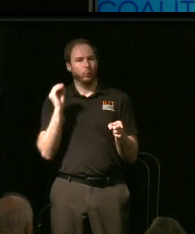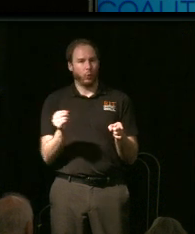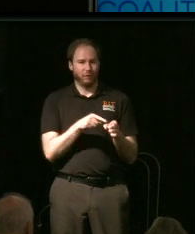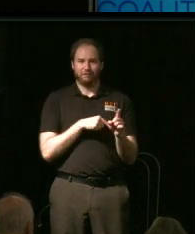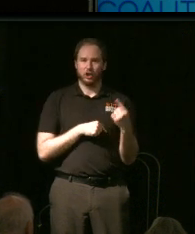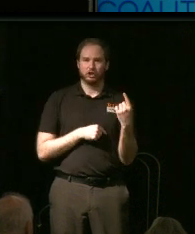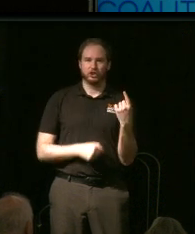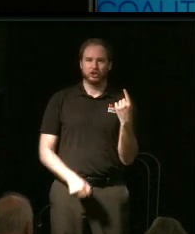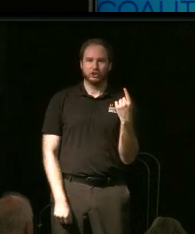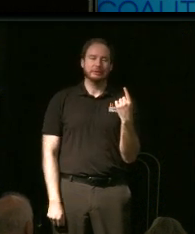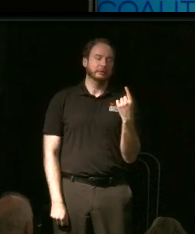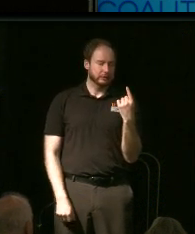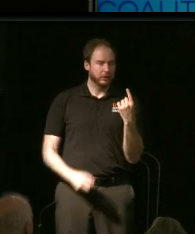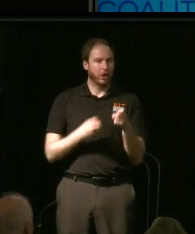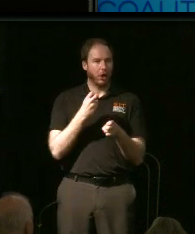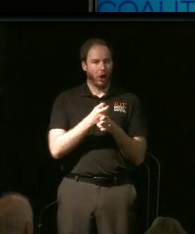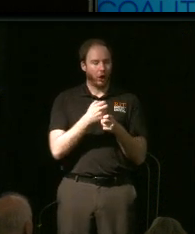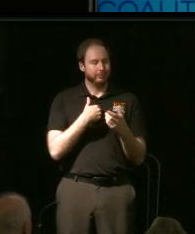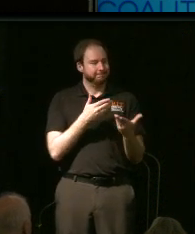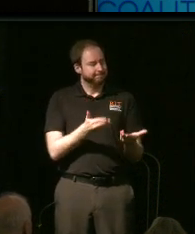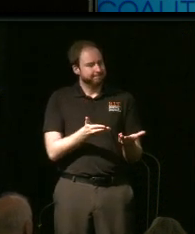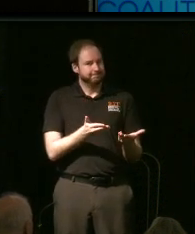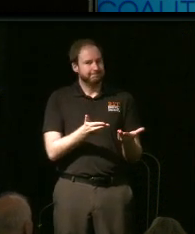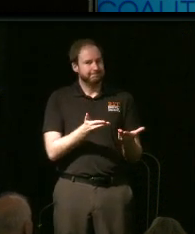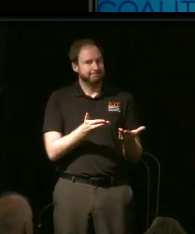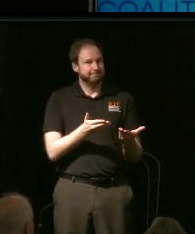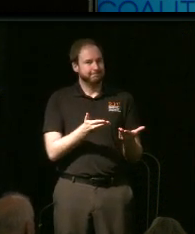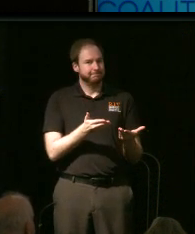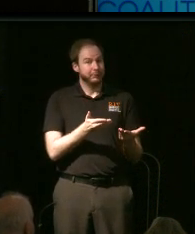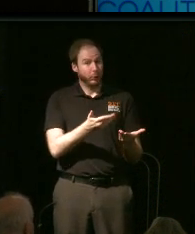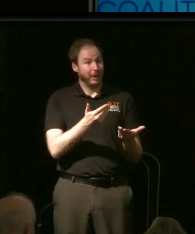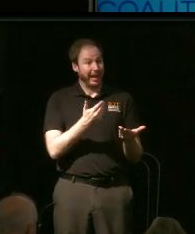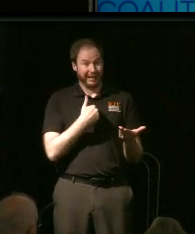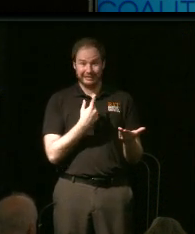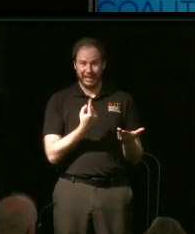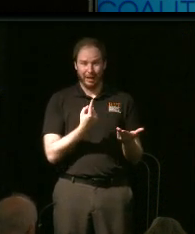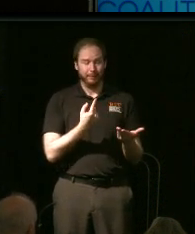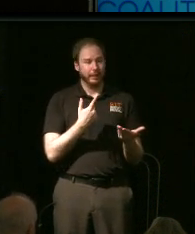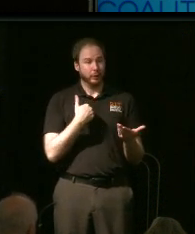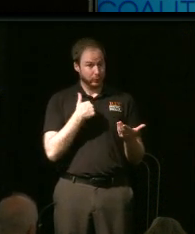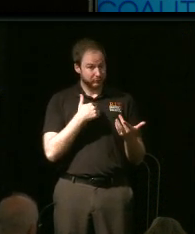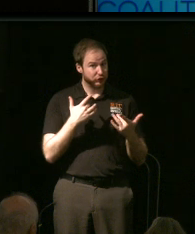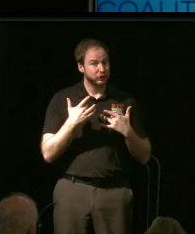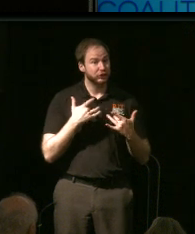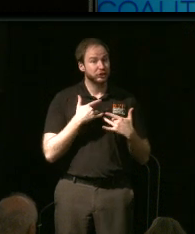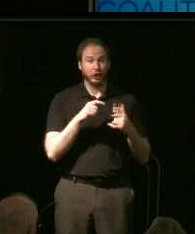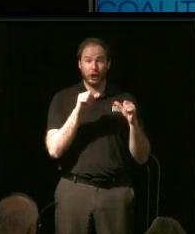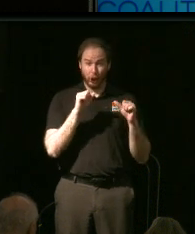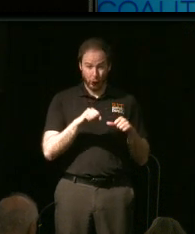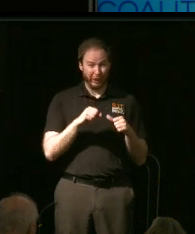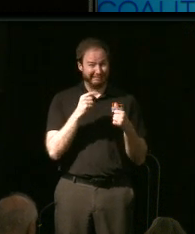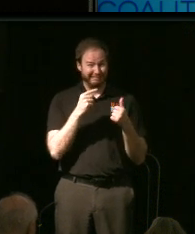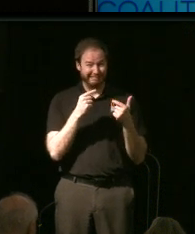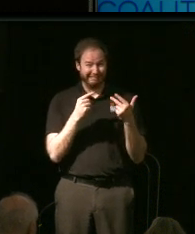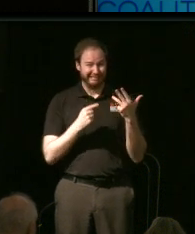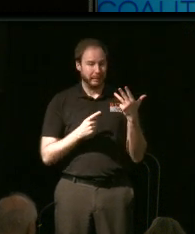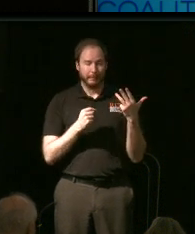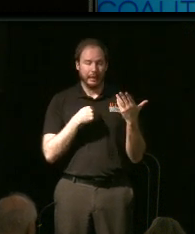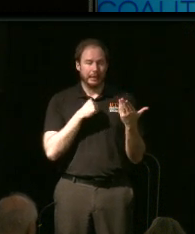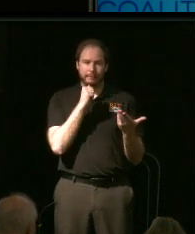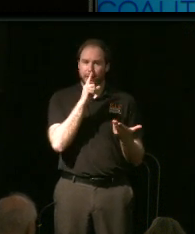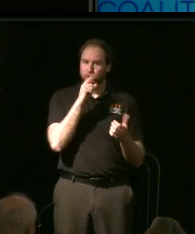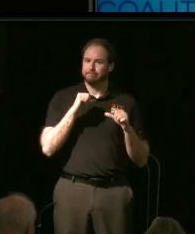really hard in a very young child especially to say, you know what, we're worried about this, we think this could be this, but we're not